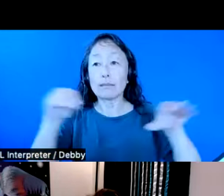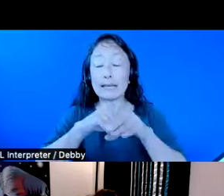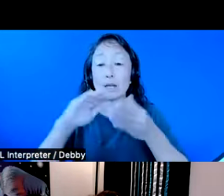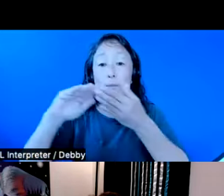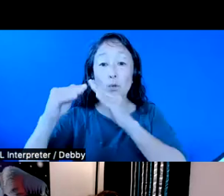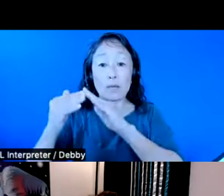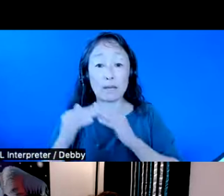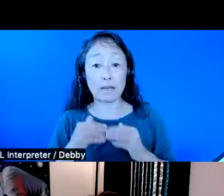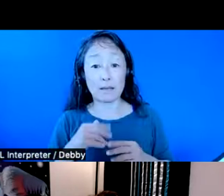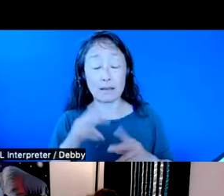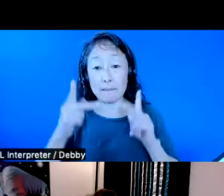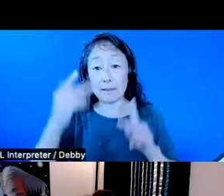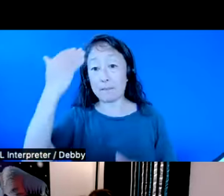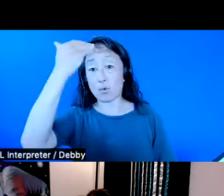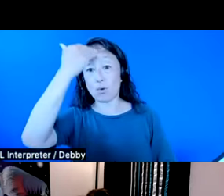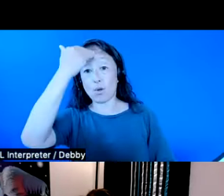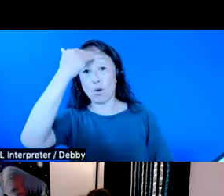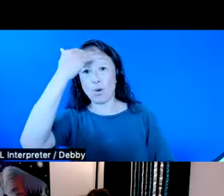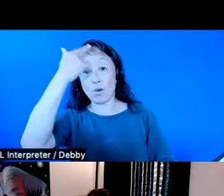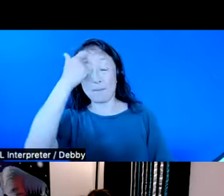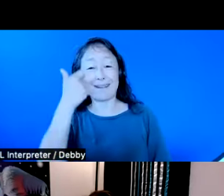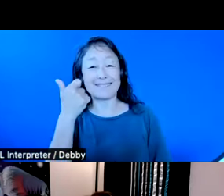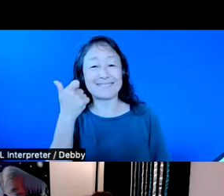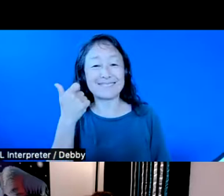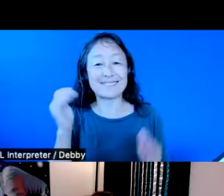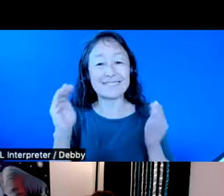and people know because it is a small community.